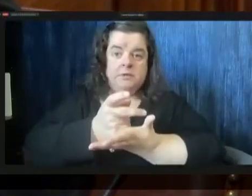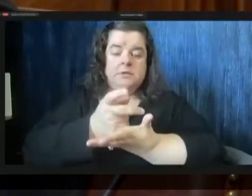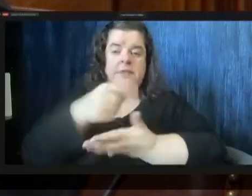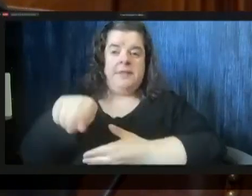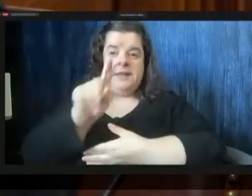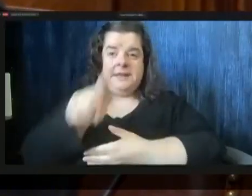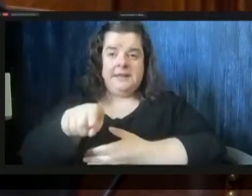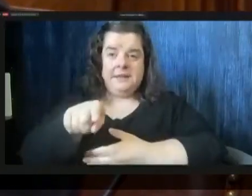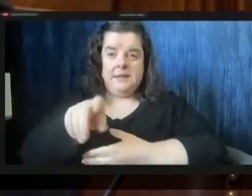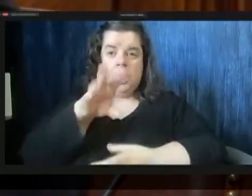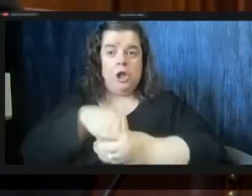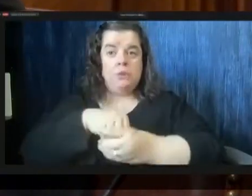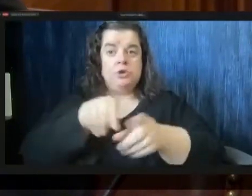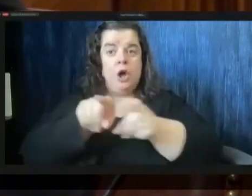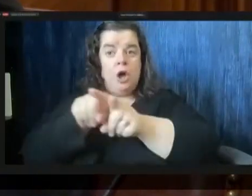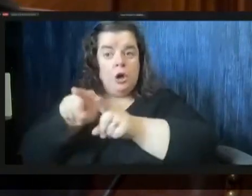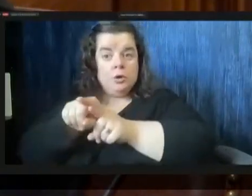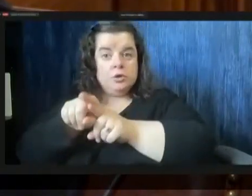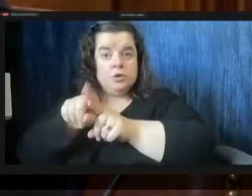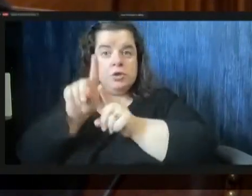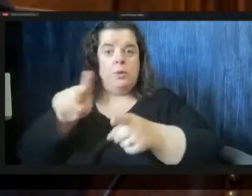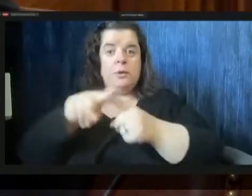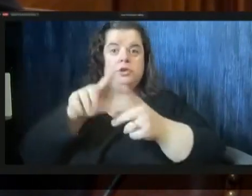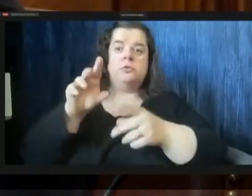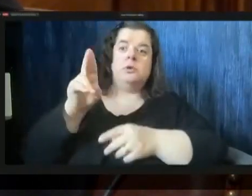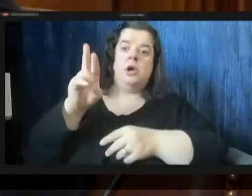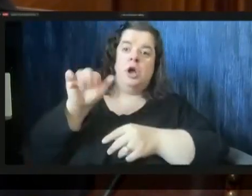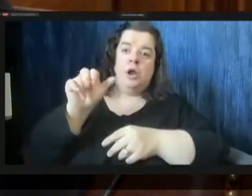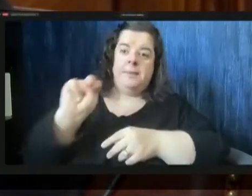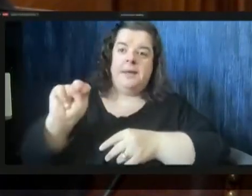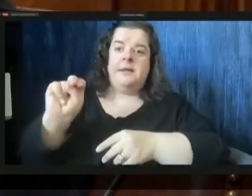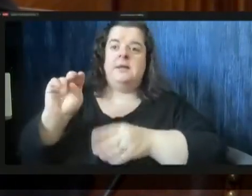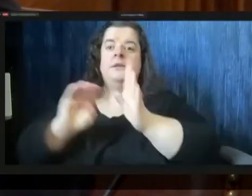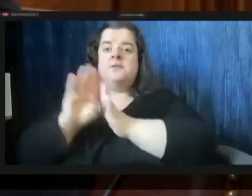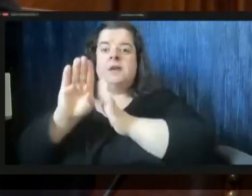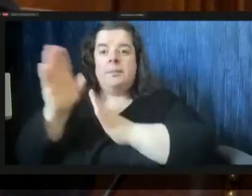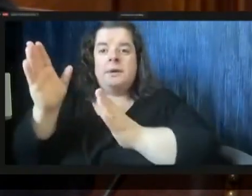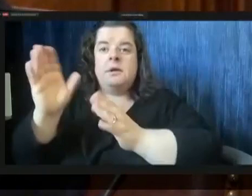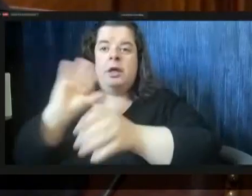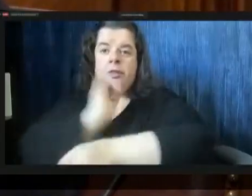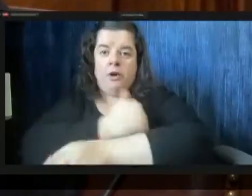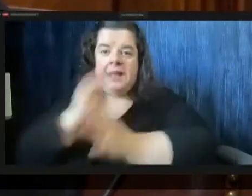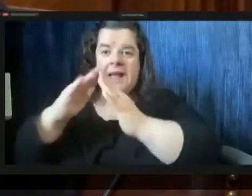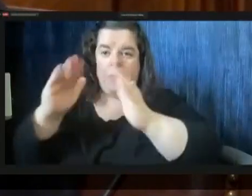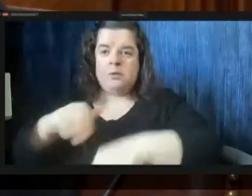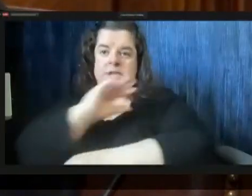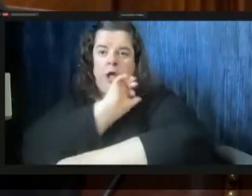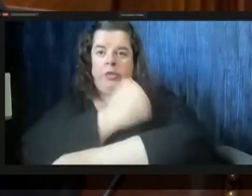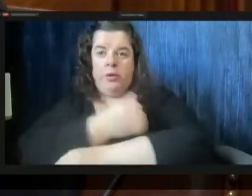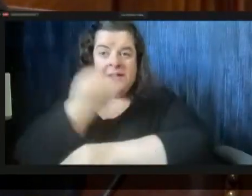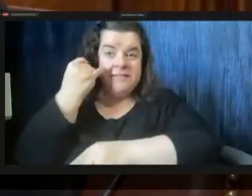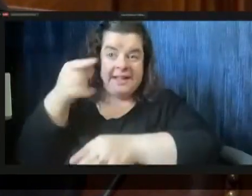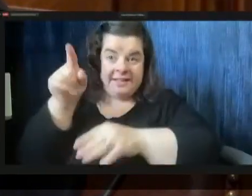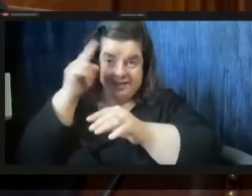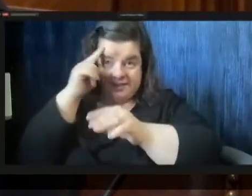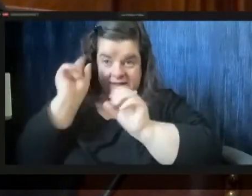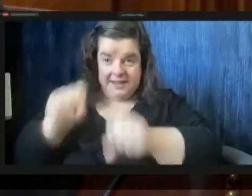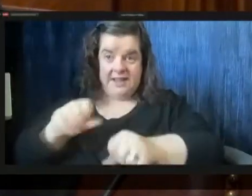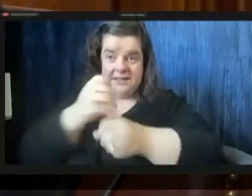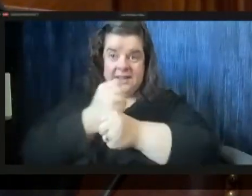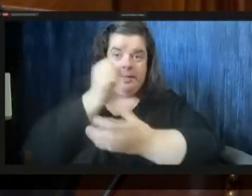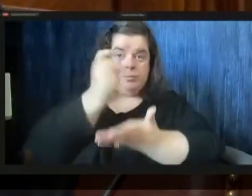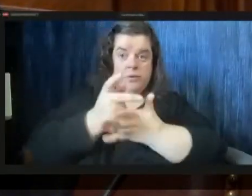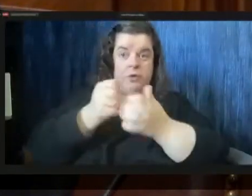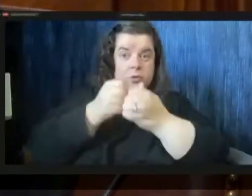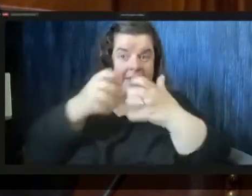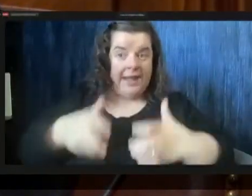includes also going over to the Urban Redevelopment Authority or the Housing Authority of the City of Pittsburgh, if they think that they can get the approvals that they need without that, then